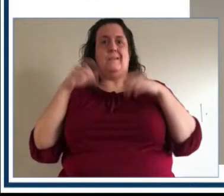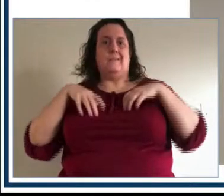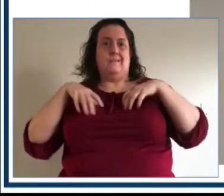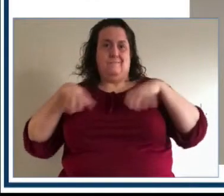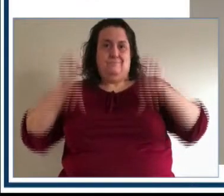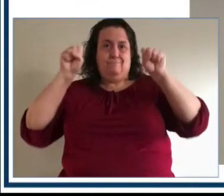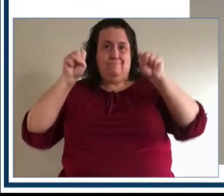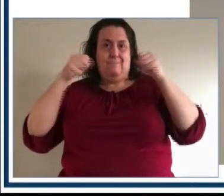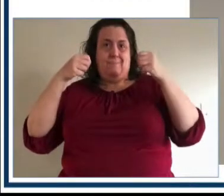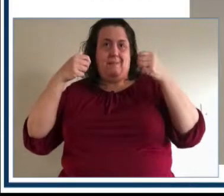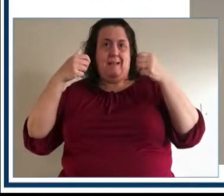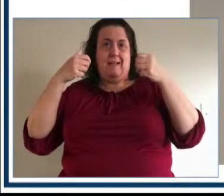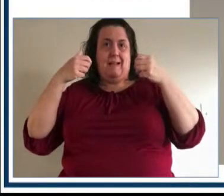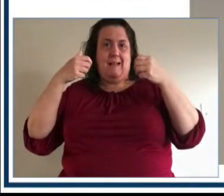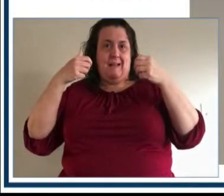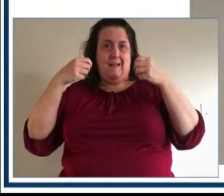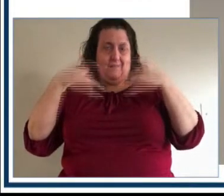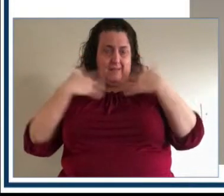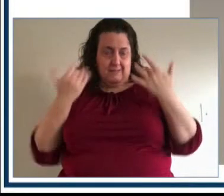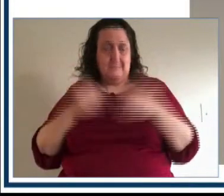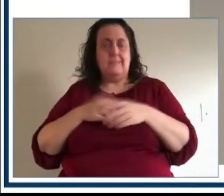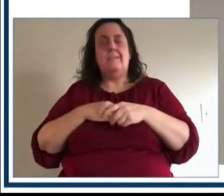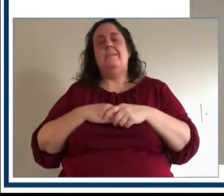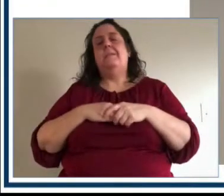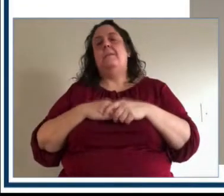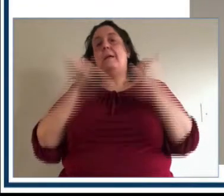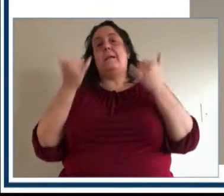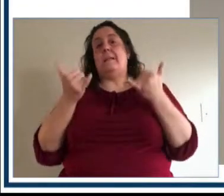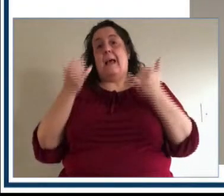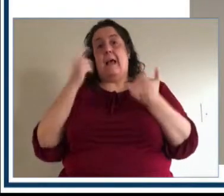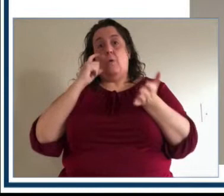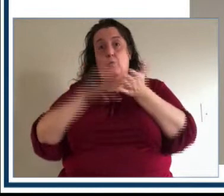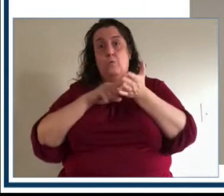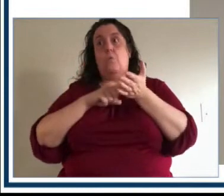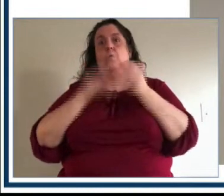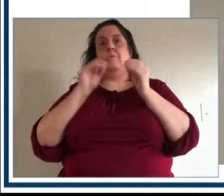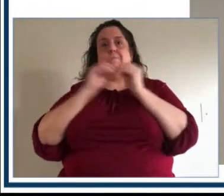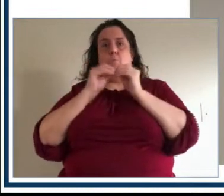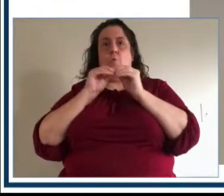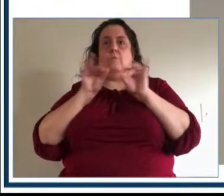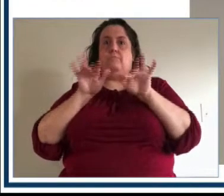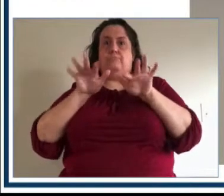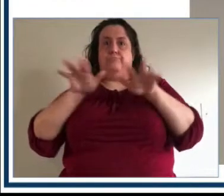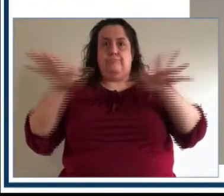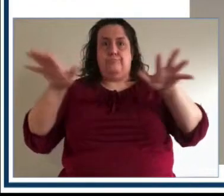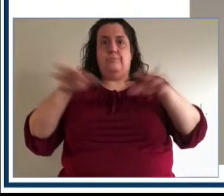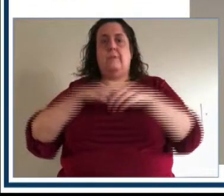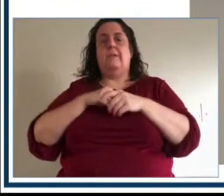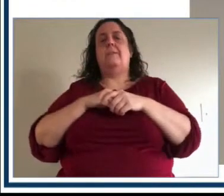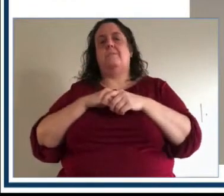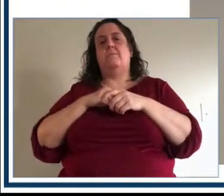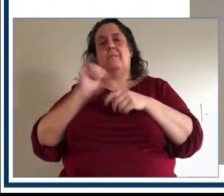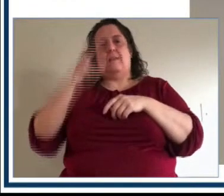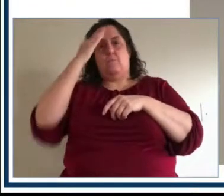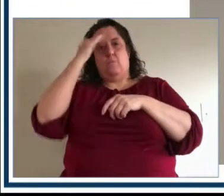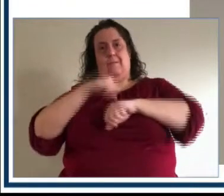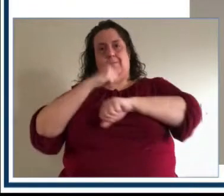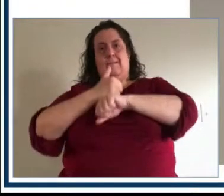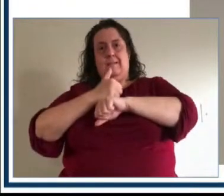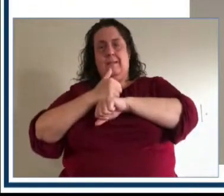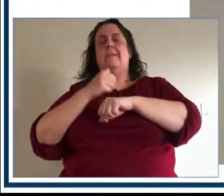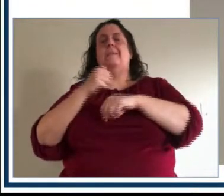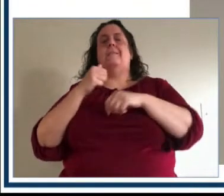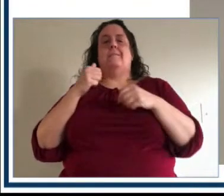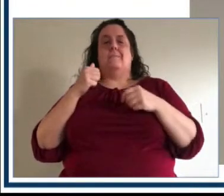But again, the reason we're putting the enhanced measures back in place, to announce today, starting